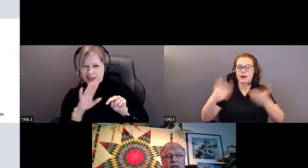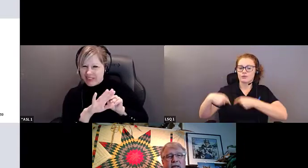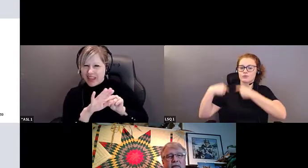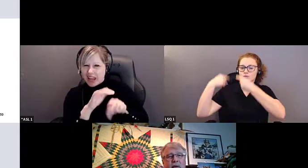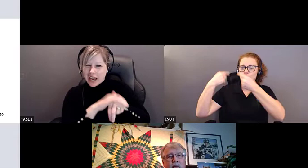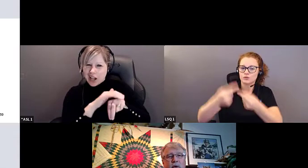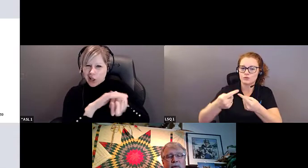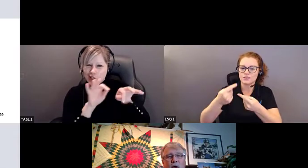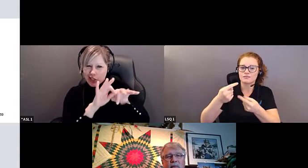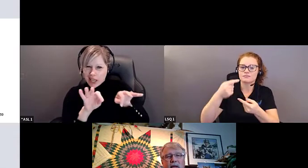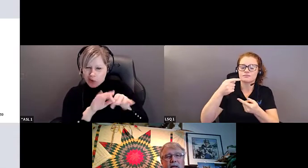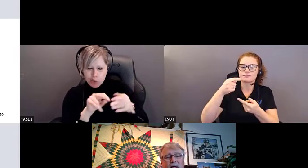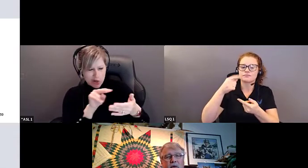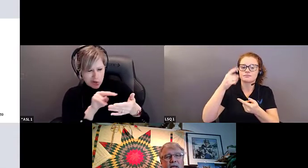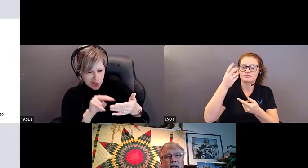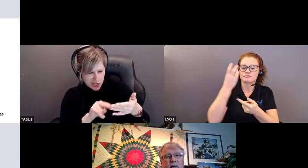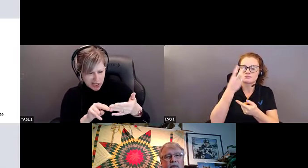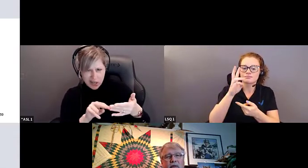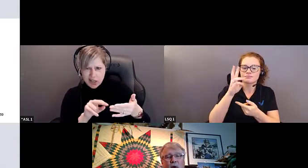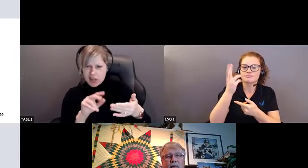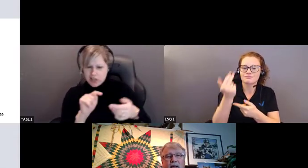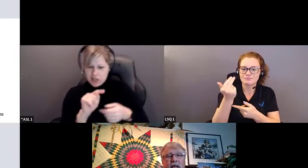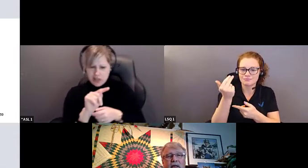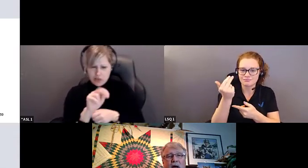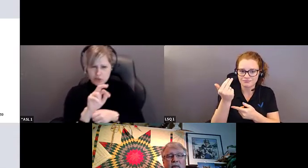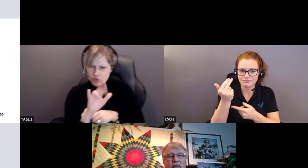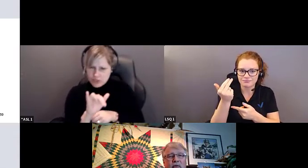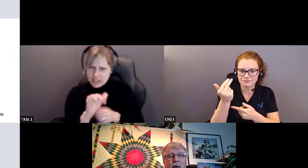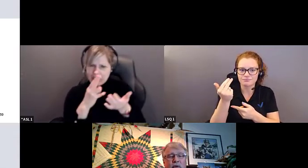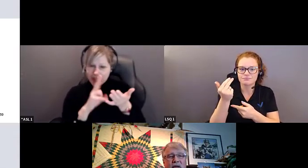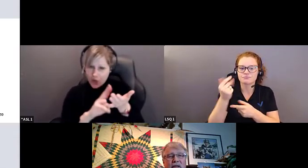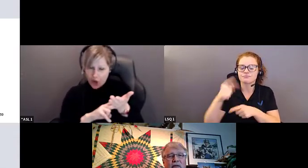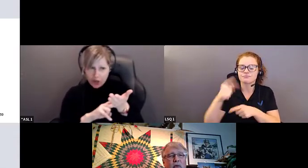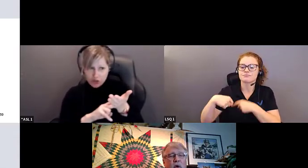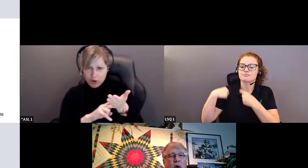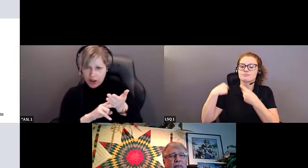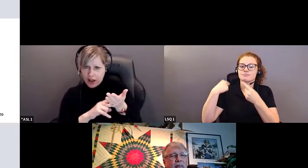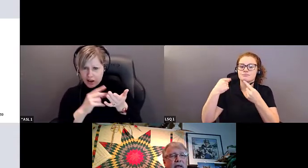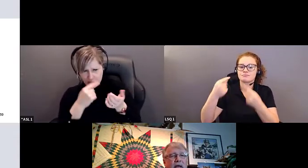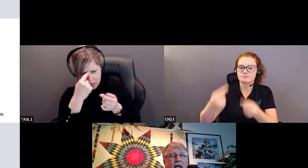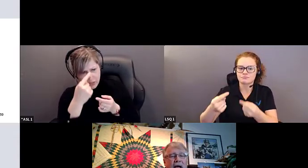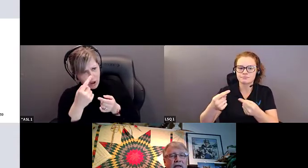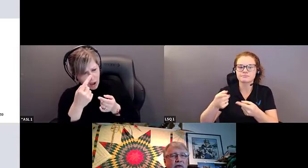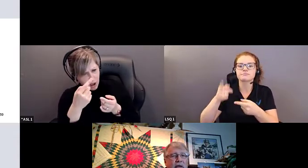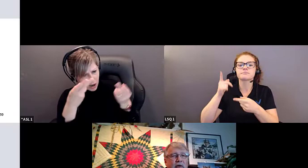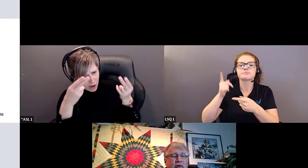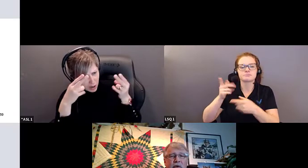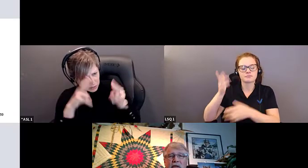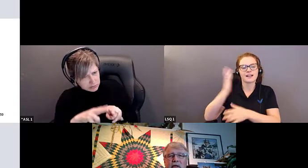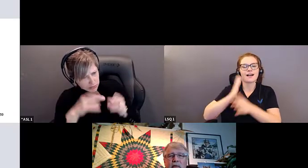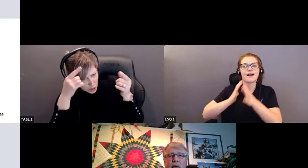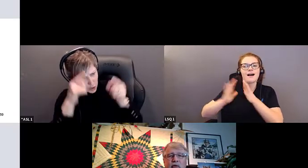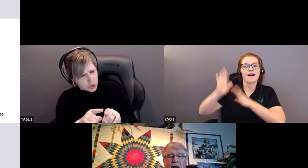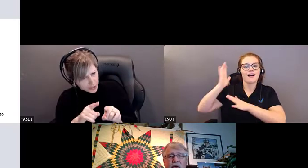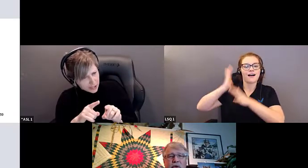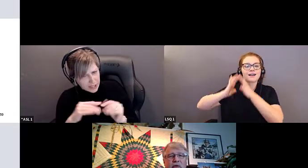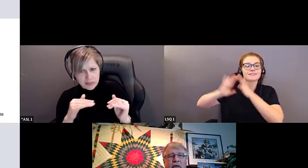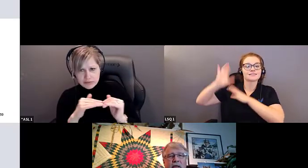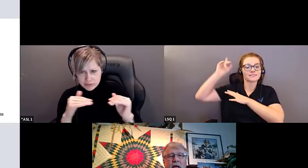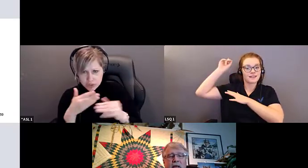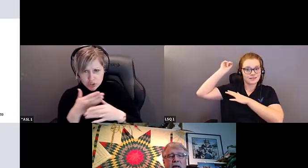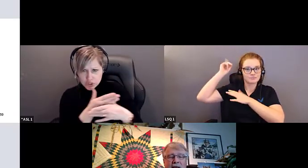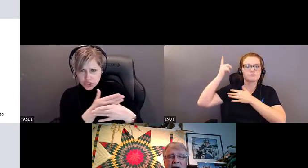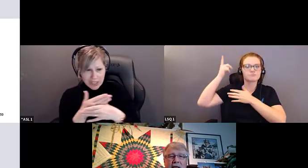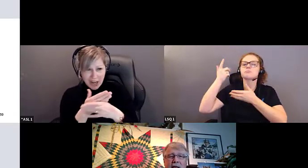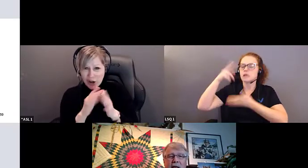and the treaties that were formed, and in the treaty that was formed that they thought was representing the two-row wampum, actually understood that the perceptions